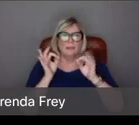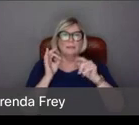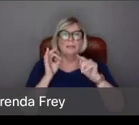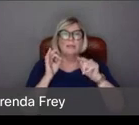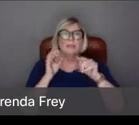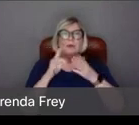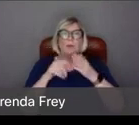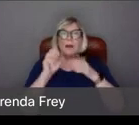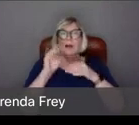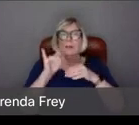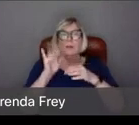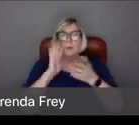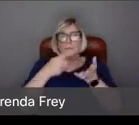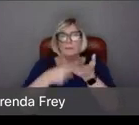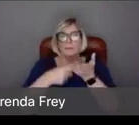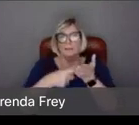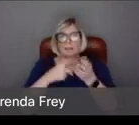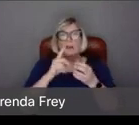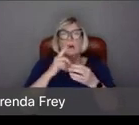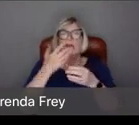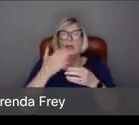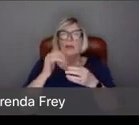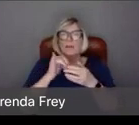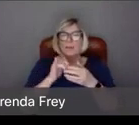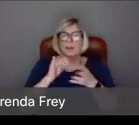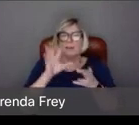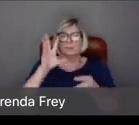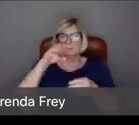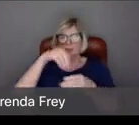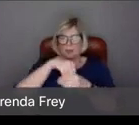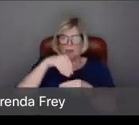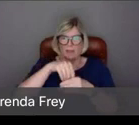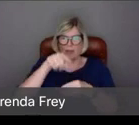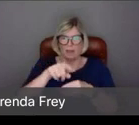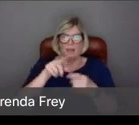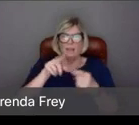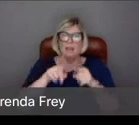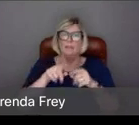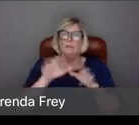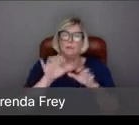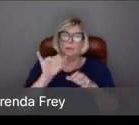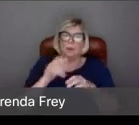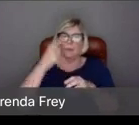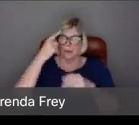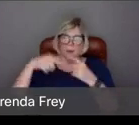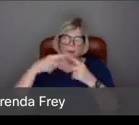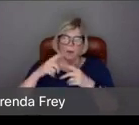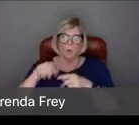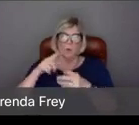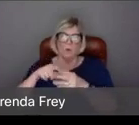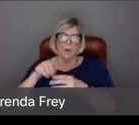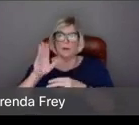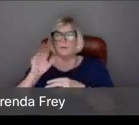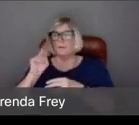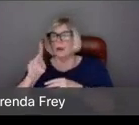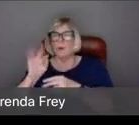What Emily's going to go over is the things that make this up. And as you're doing this, think about when a lender is looking at